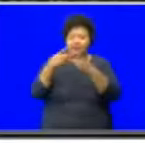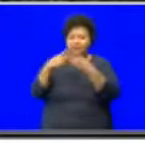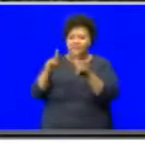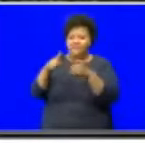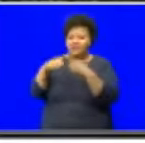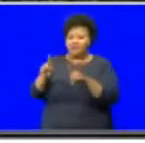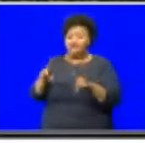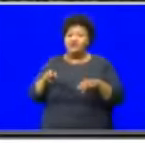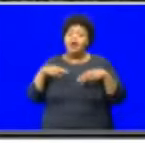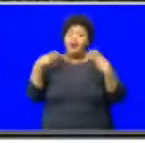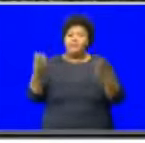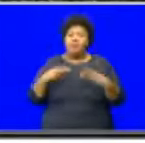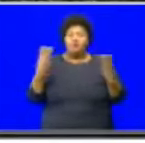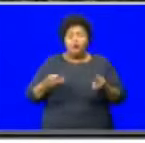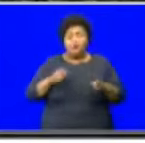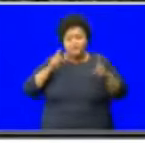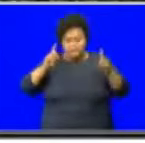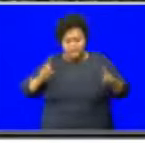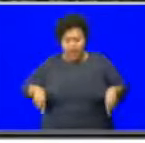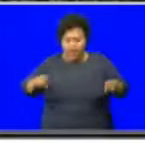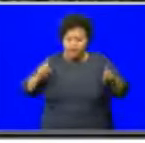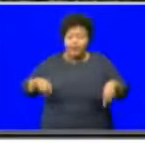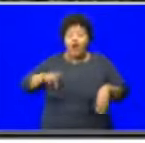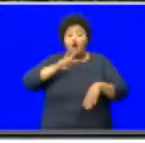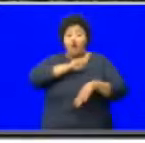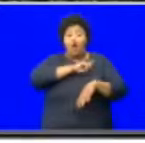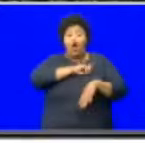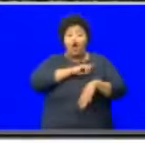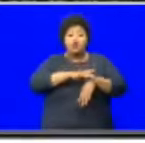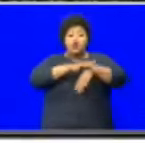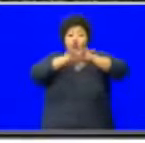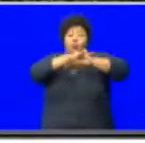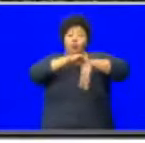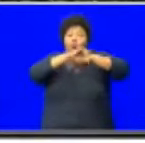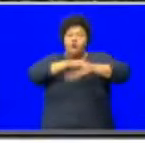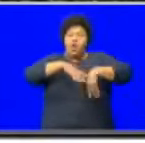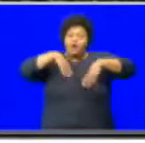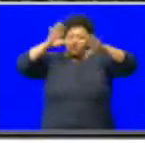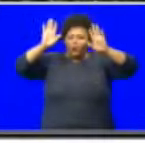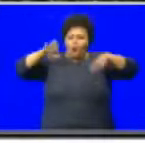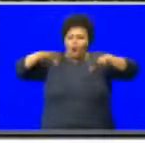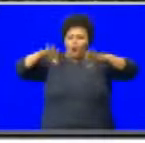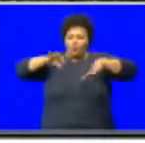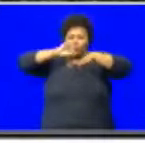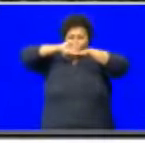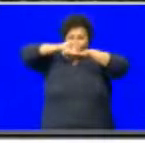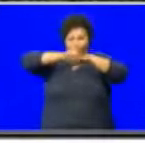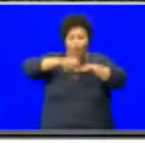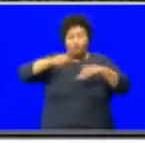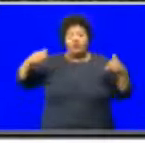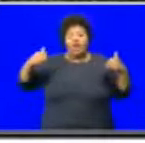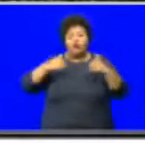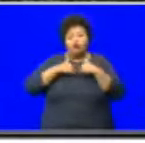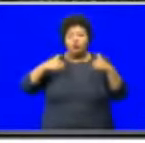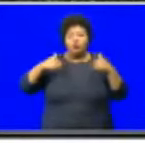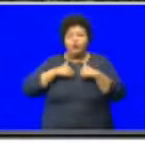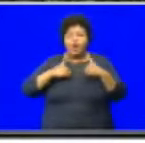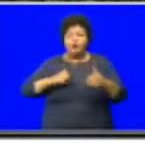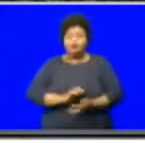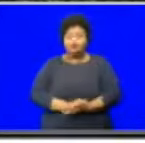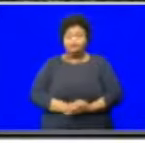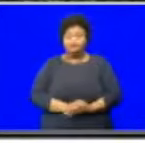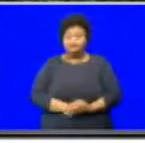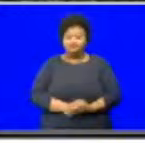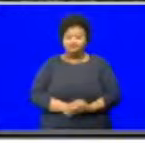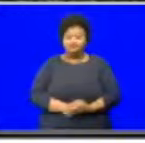burden of malaria. So this vaccine is going to be used. Mainly the recommendation is for countries that have got